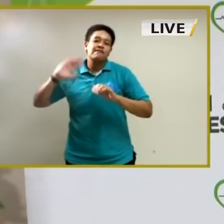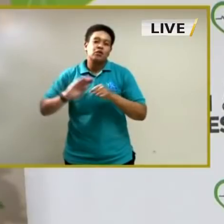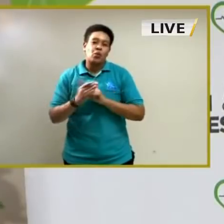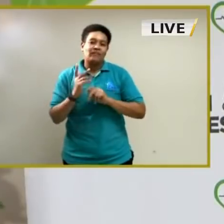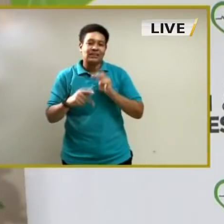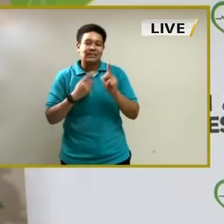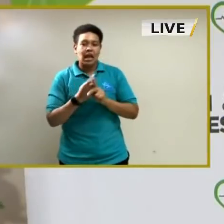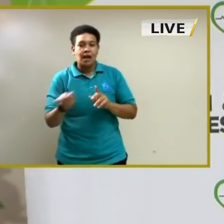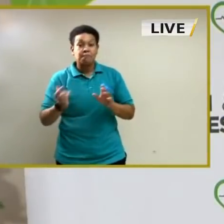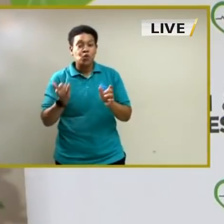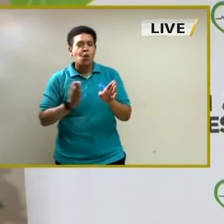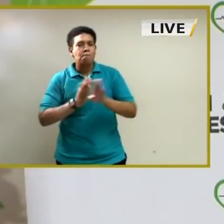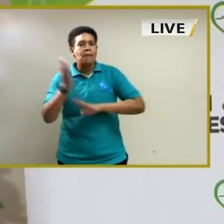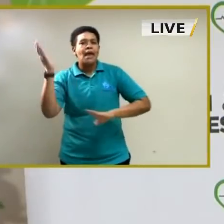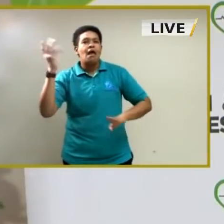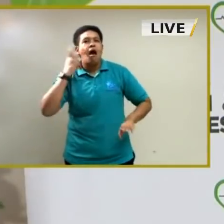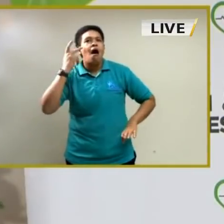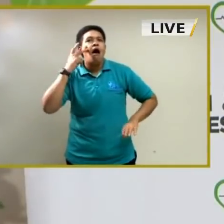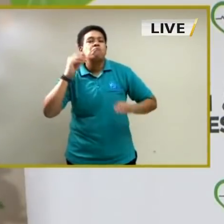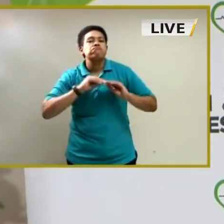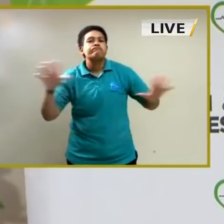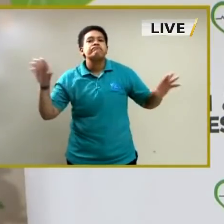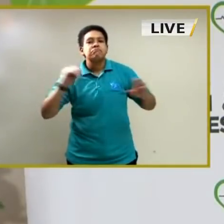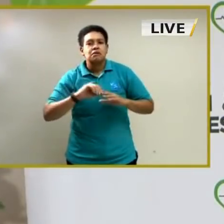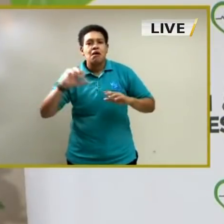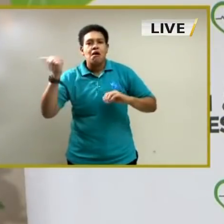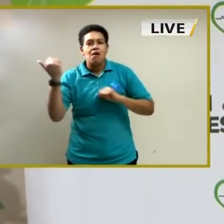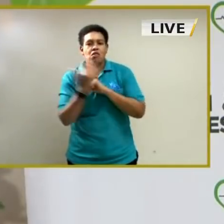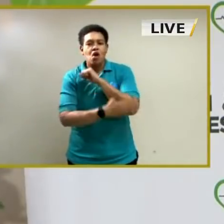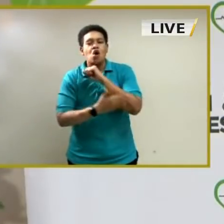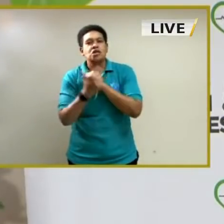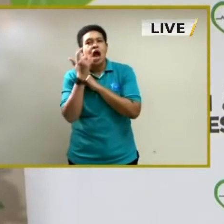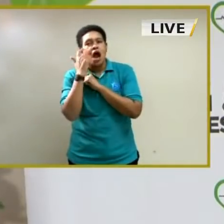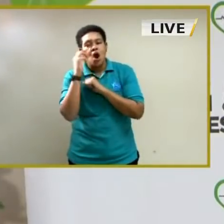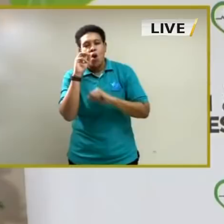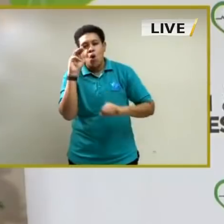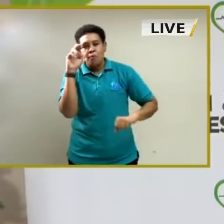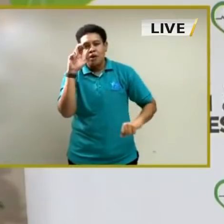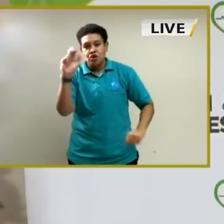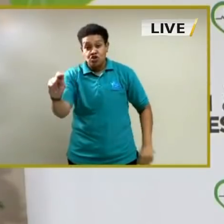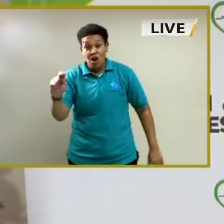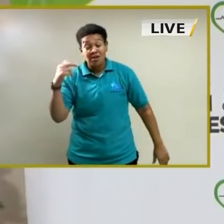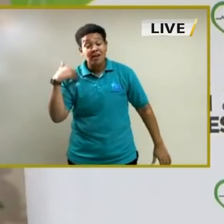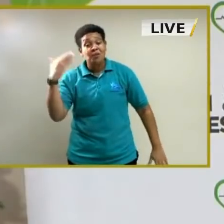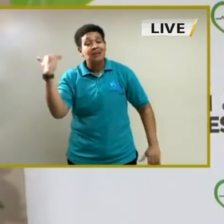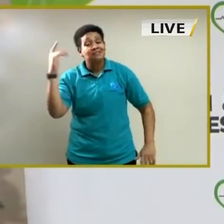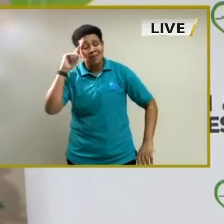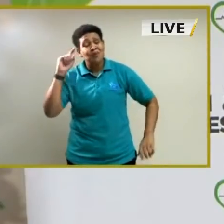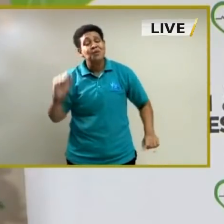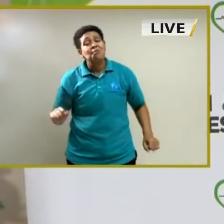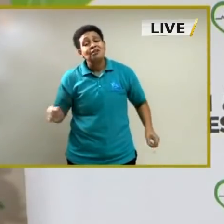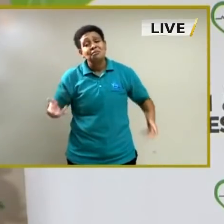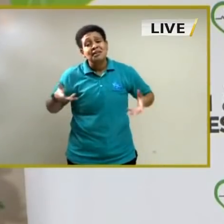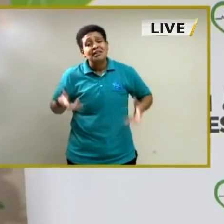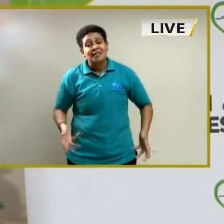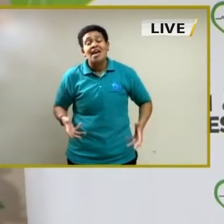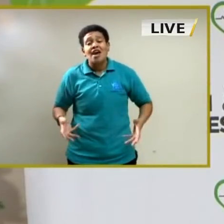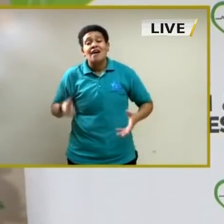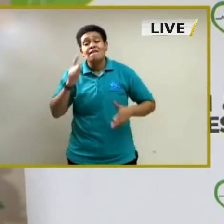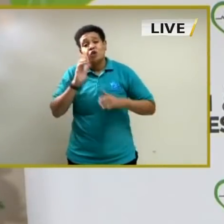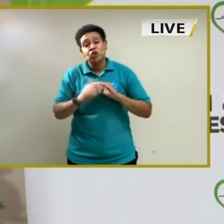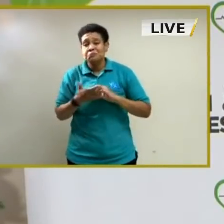the dominant strain in a number of countries, and we expect that it is likely to be so in the case of